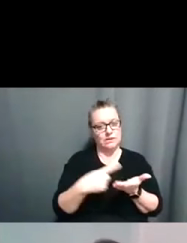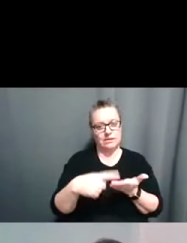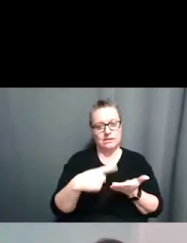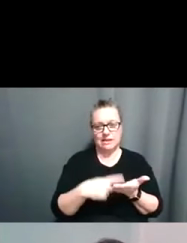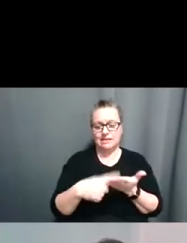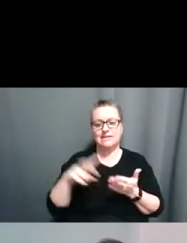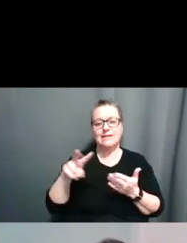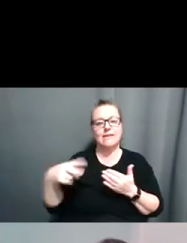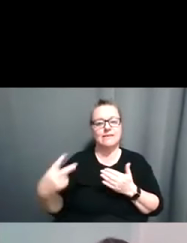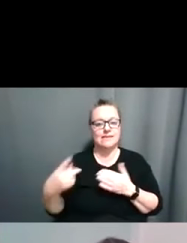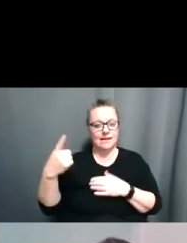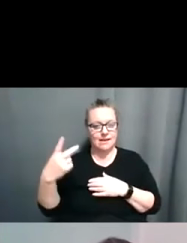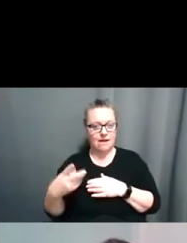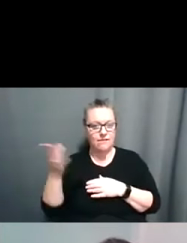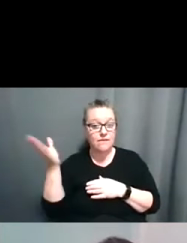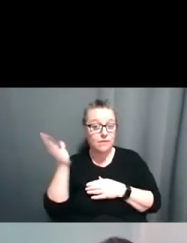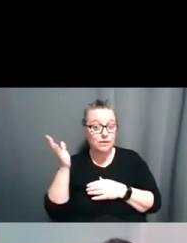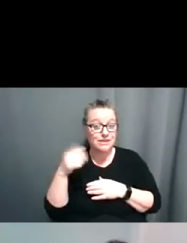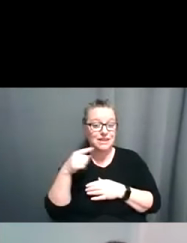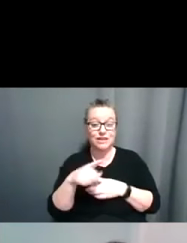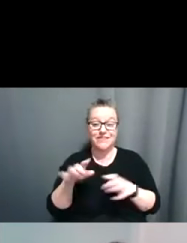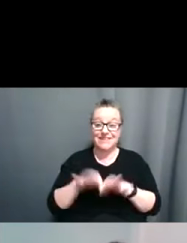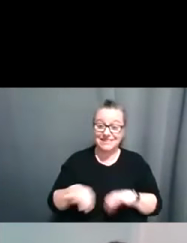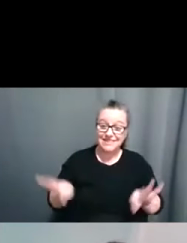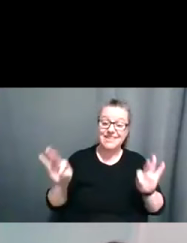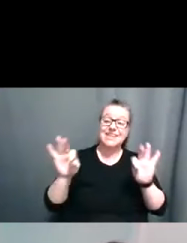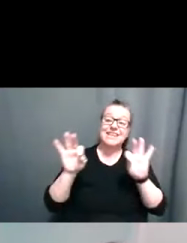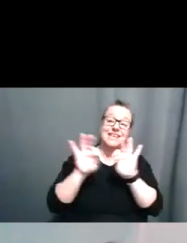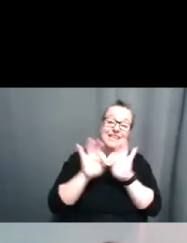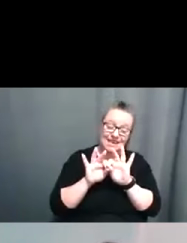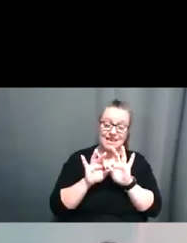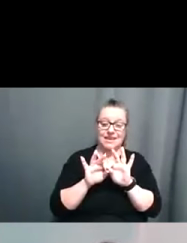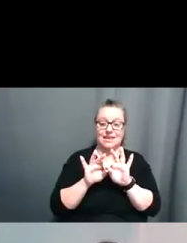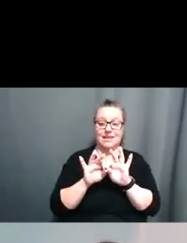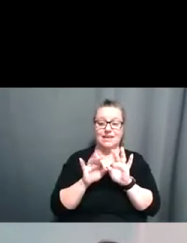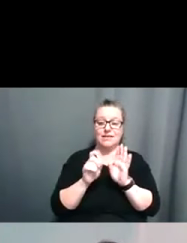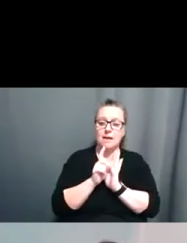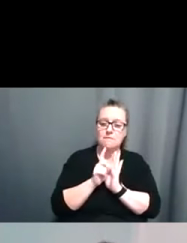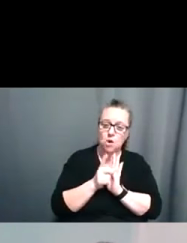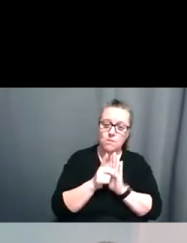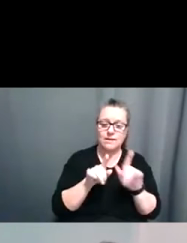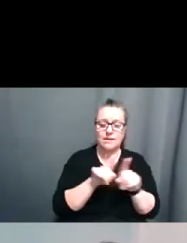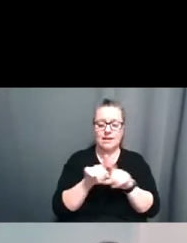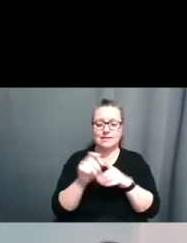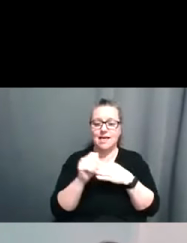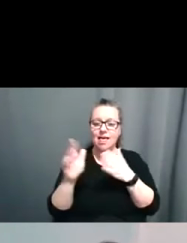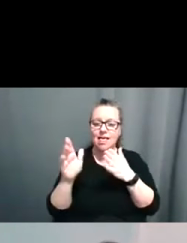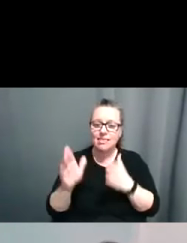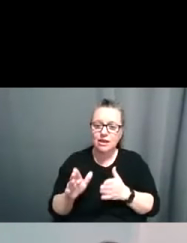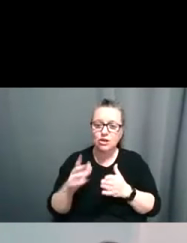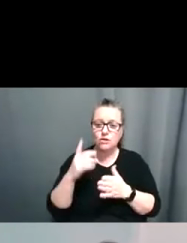half of the presentation, because this is the key. That's the moment as a leader for feedback and holding others